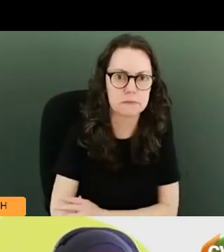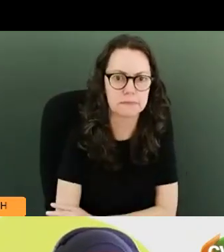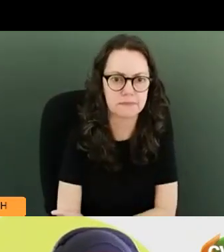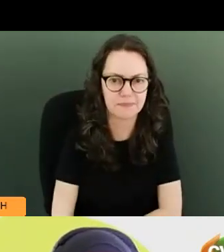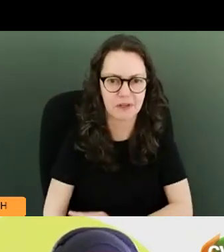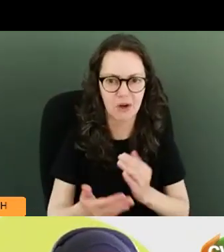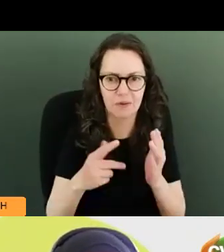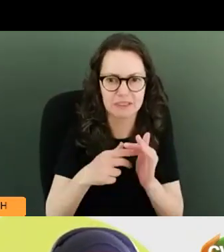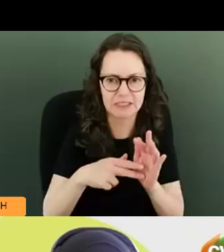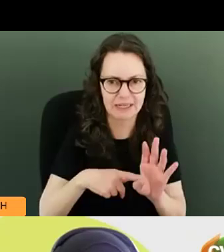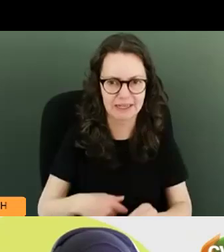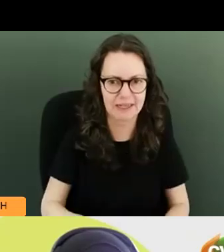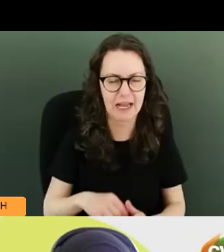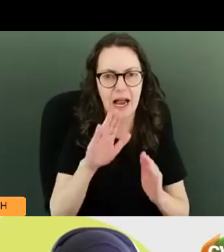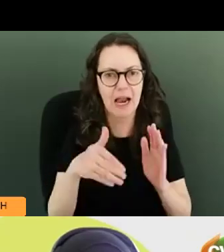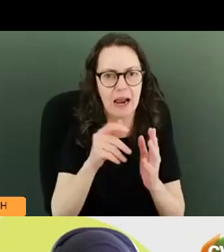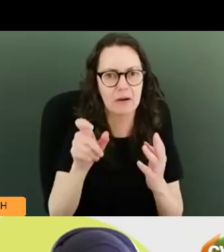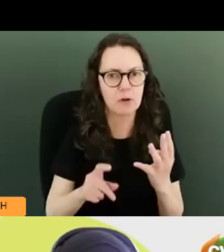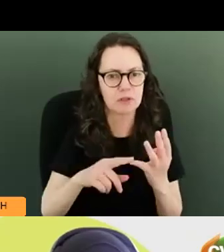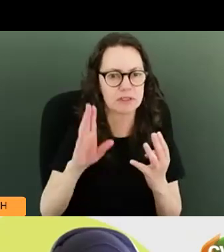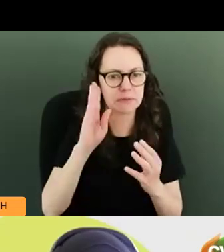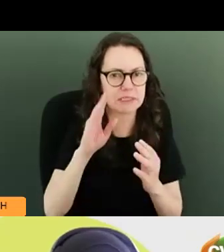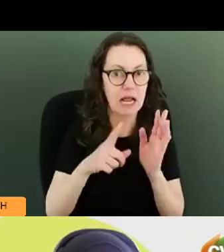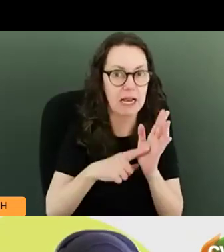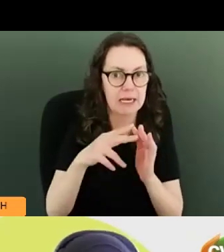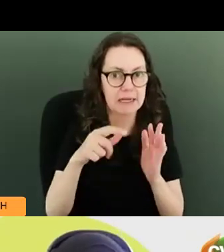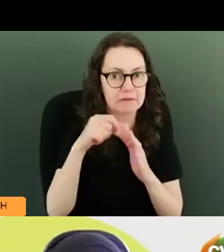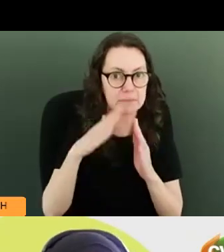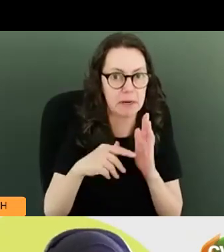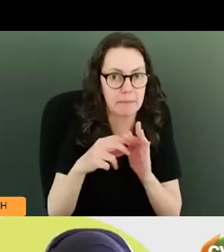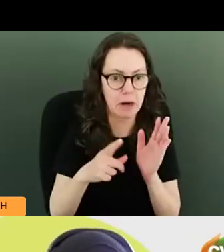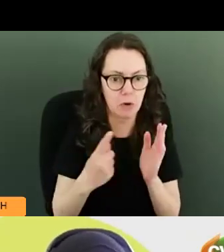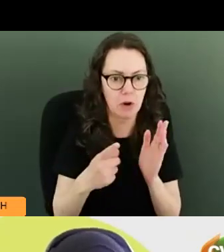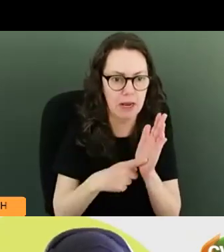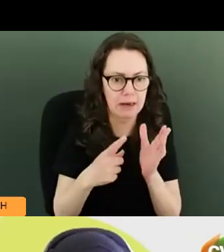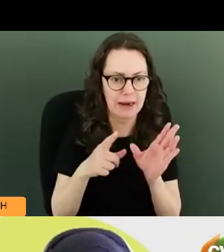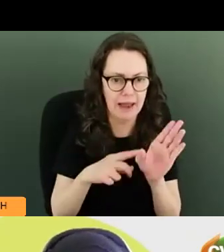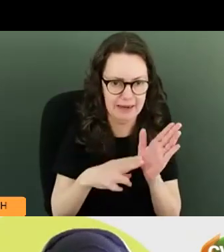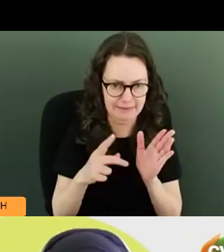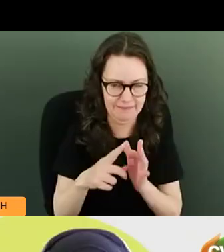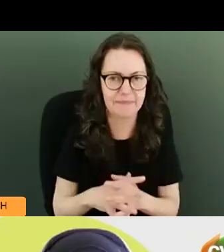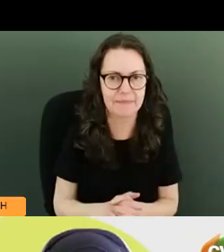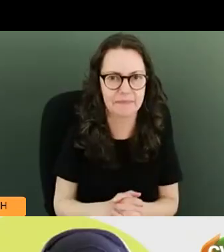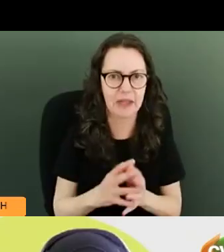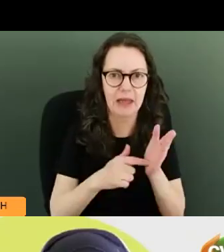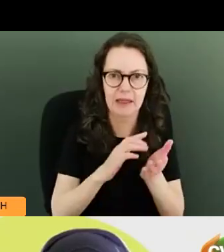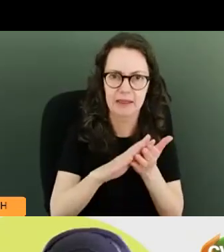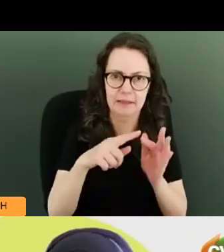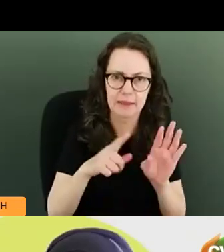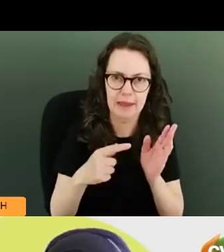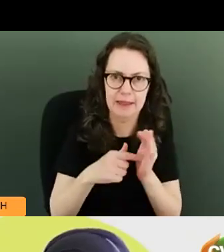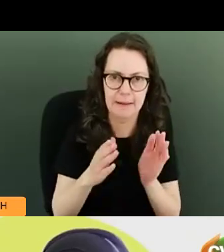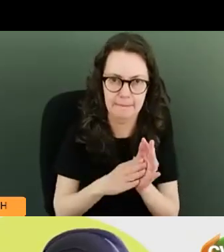Welcome, Jenny. And our final speaker of the lived experience panel is Layne Dixon. Layne uses they, them pronouns and is